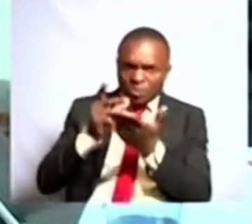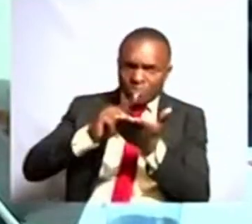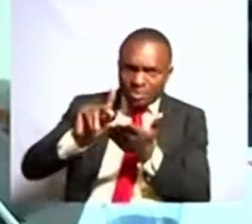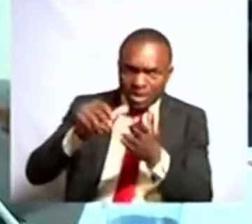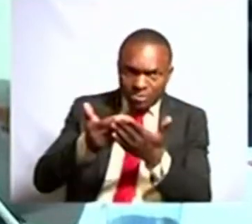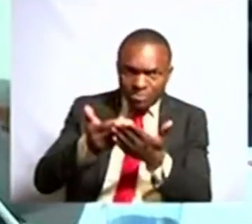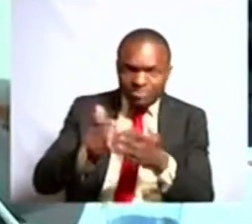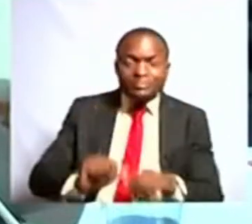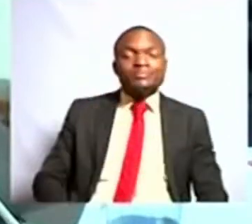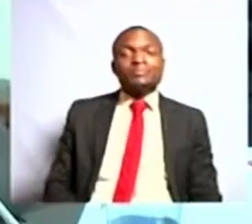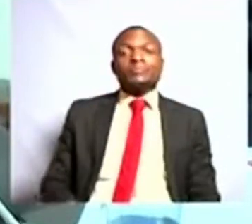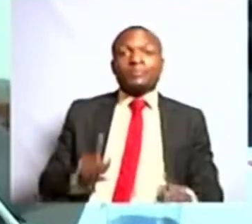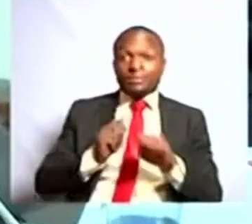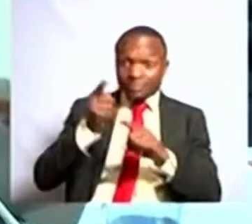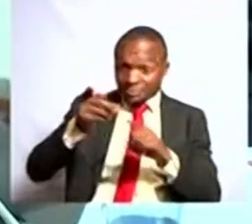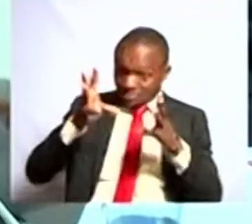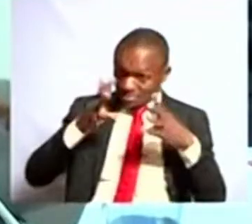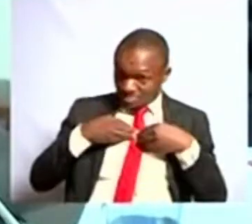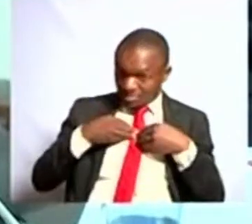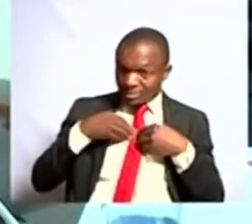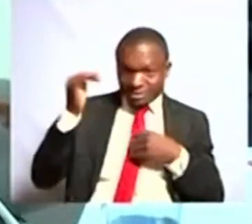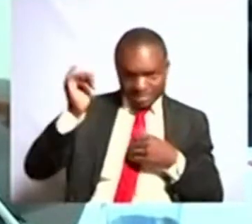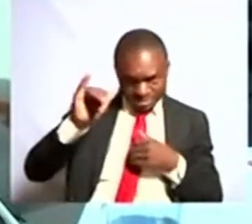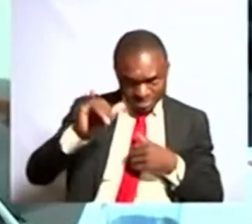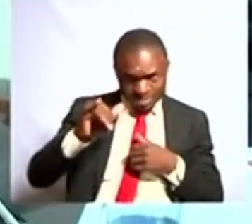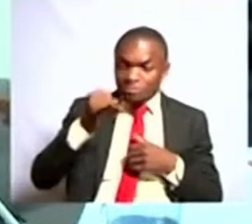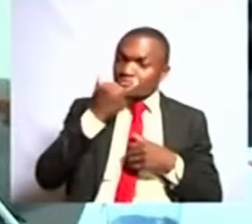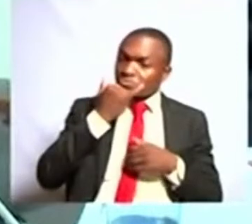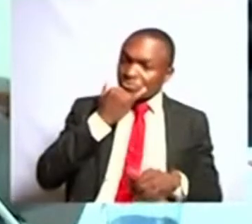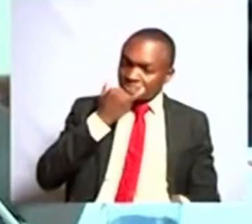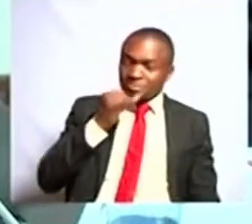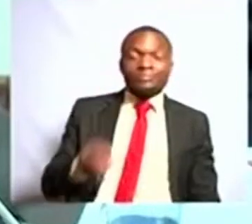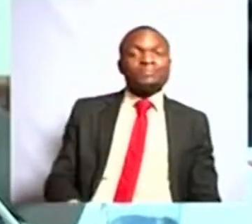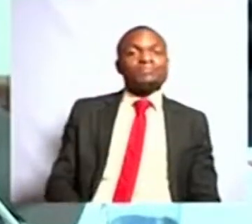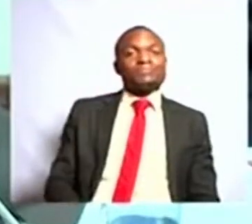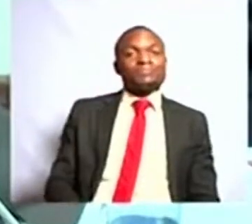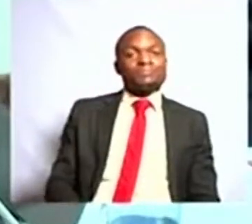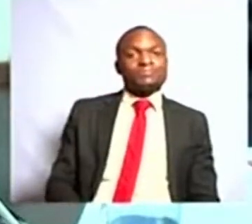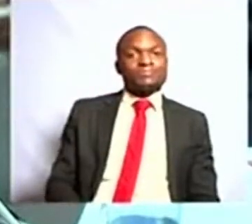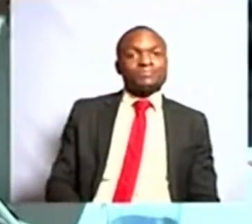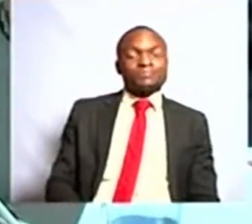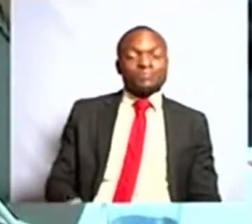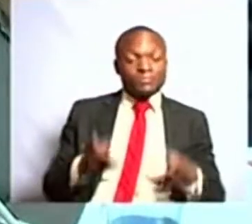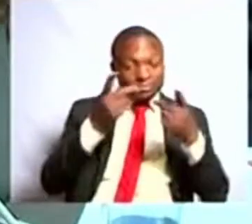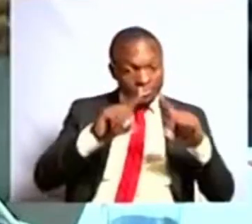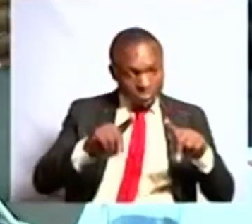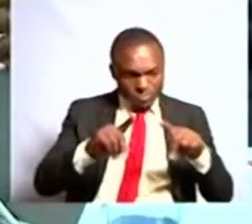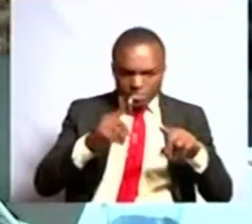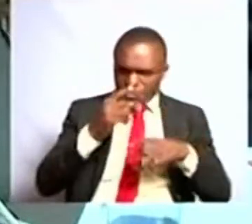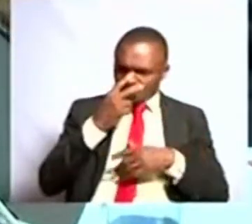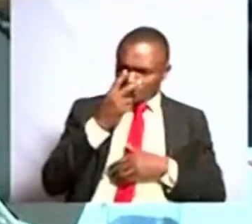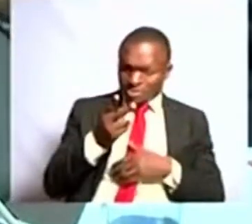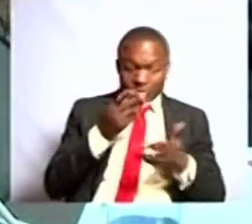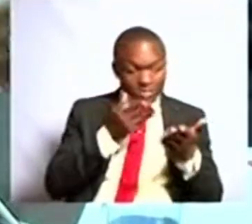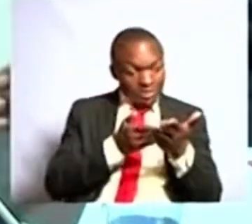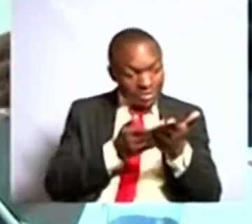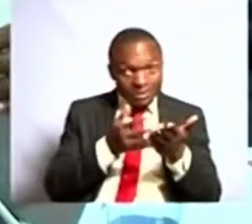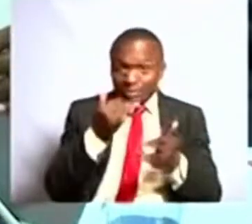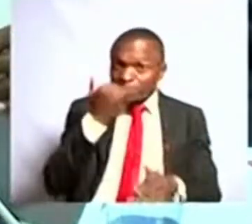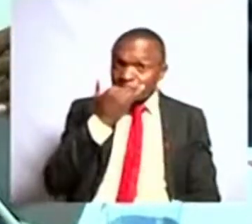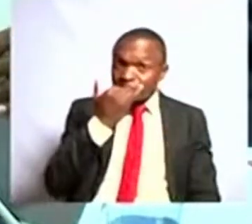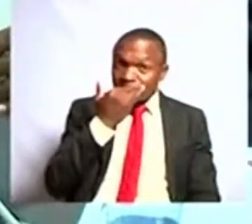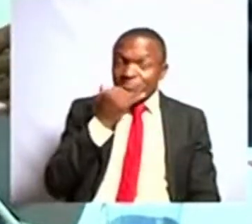But I admit we did that. So, when we realized that this was a